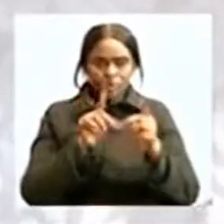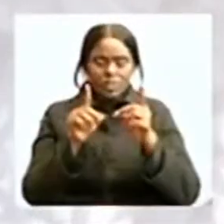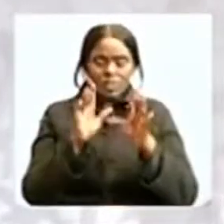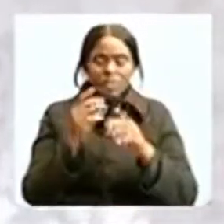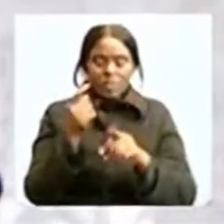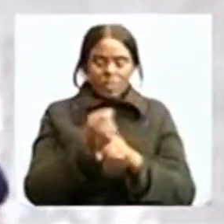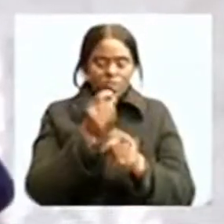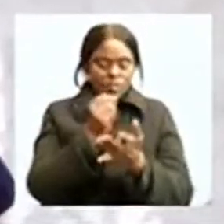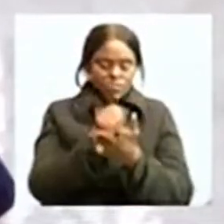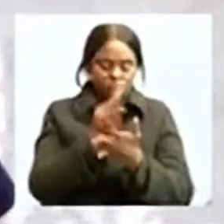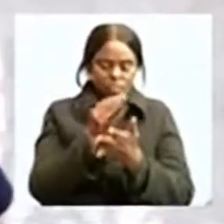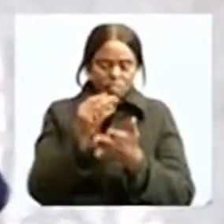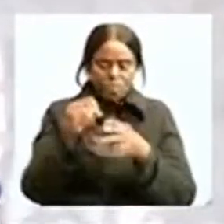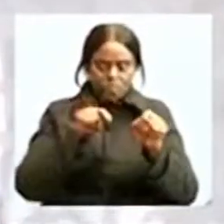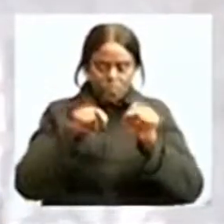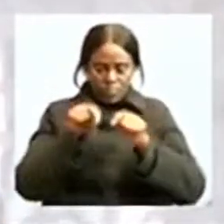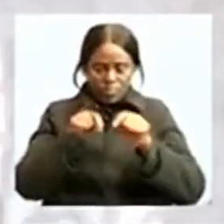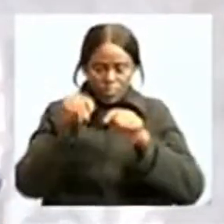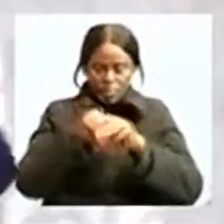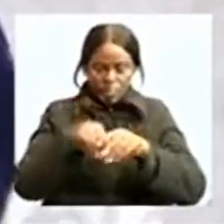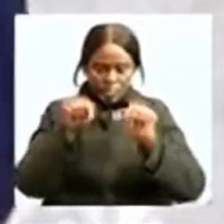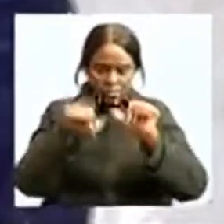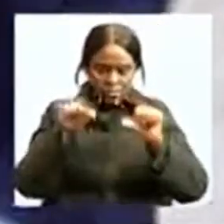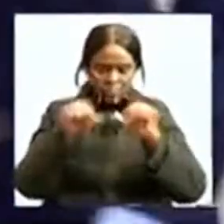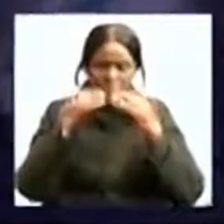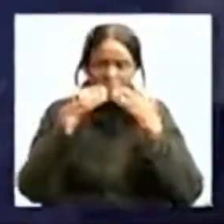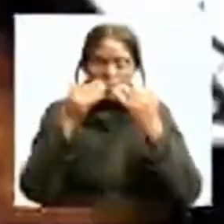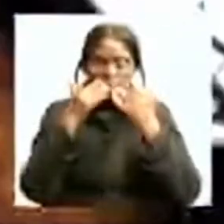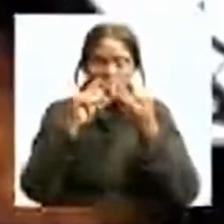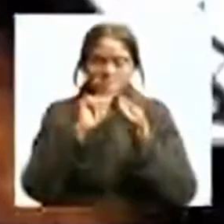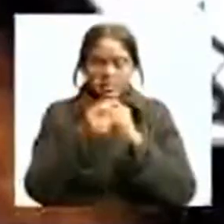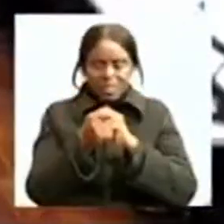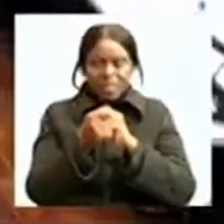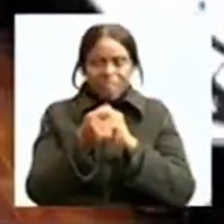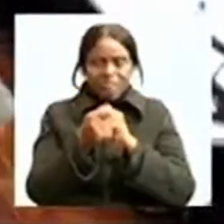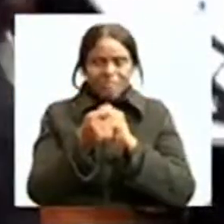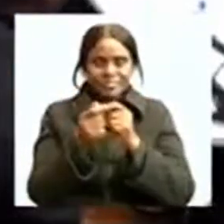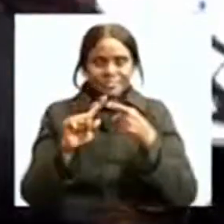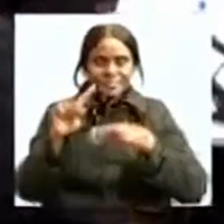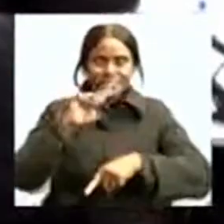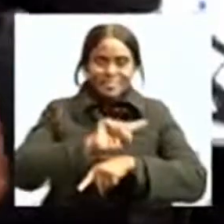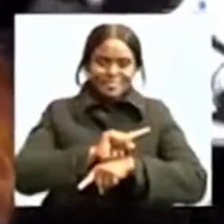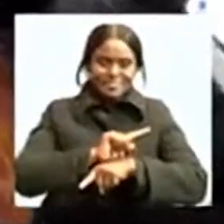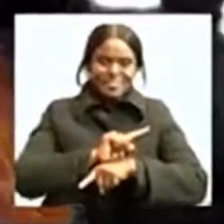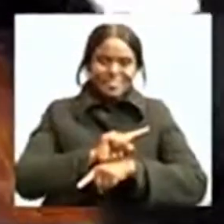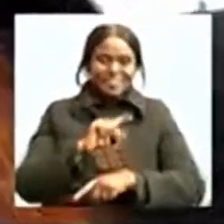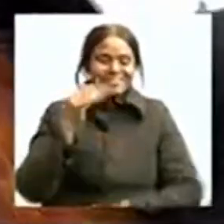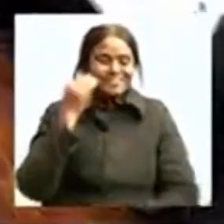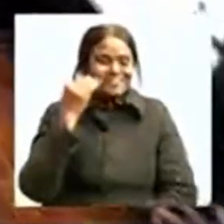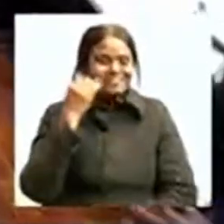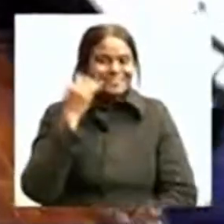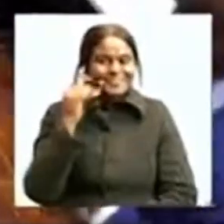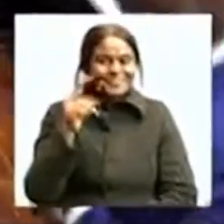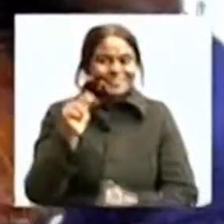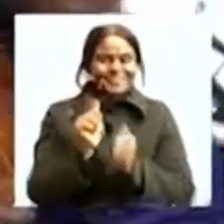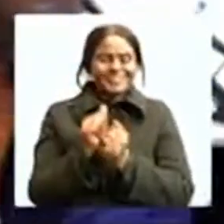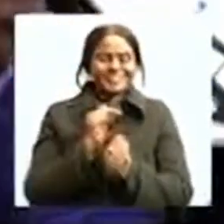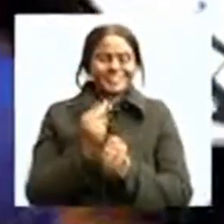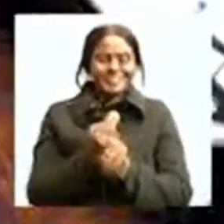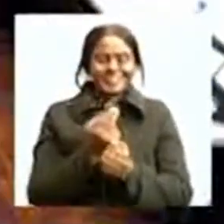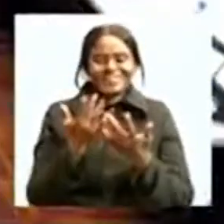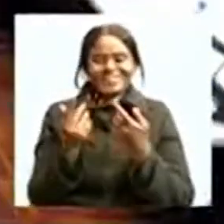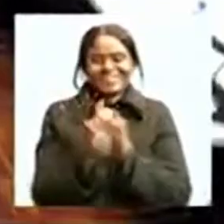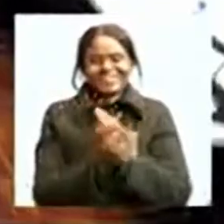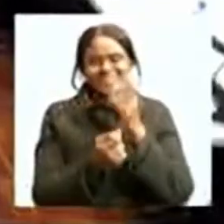the Office of the Control of Internal Audit. Thank you. You have changed camps today. You're always with us.